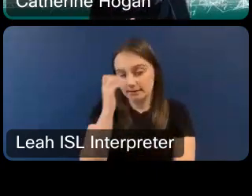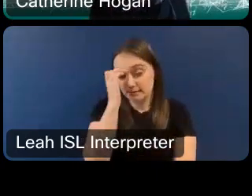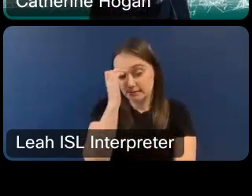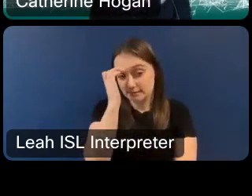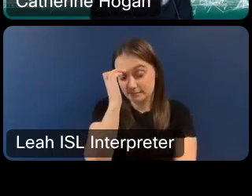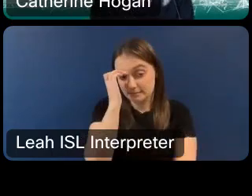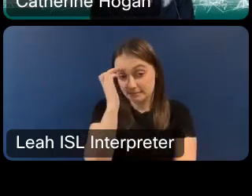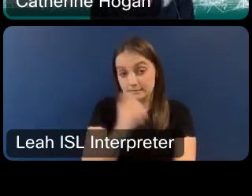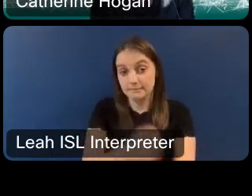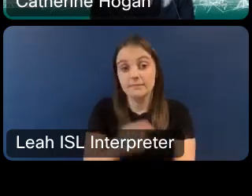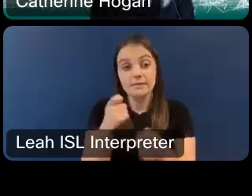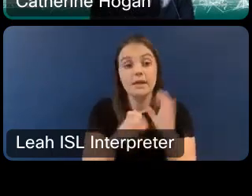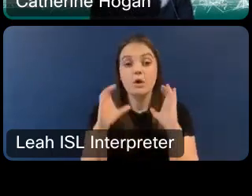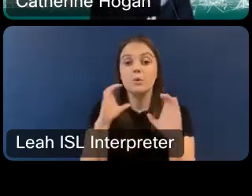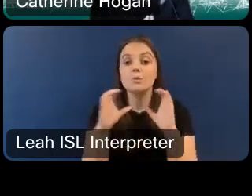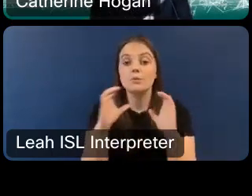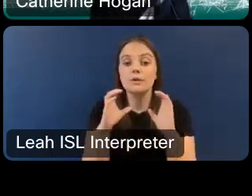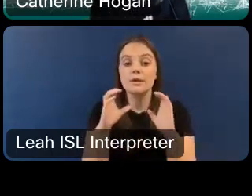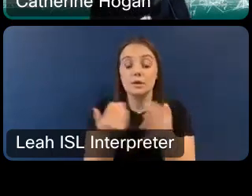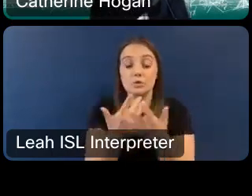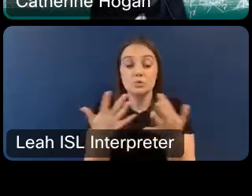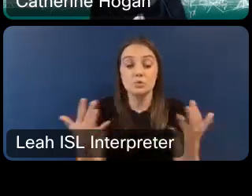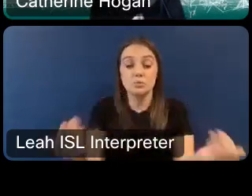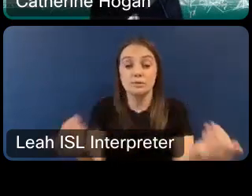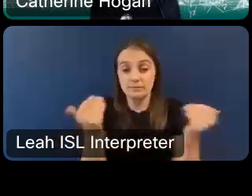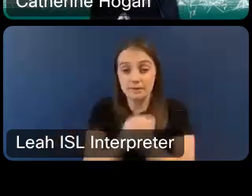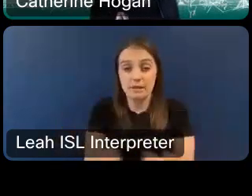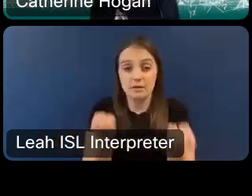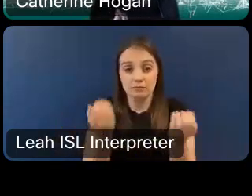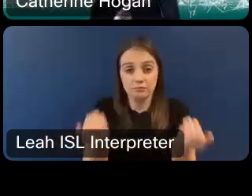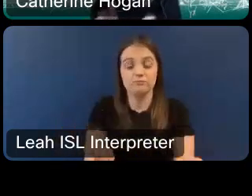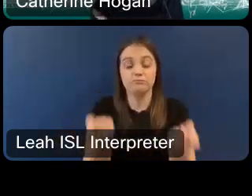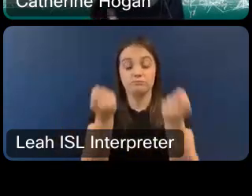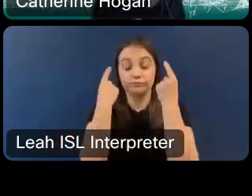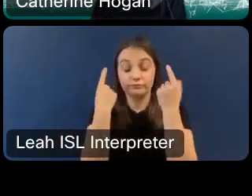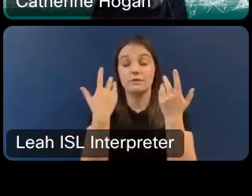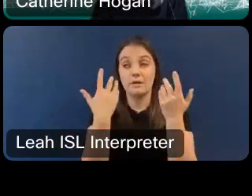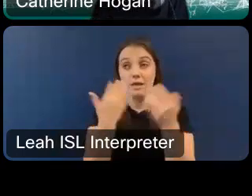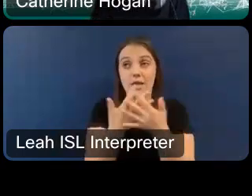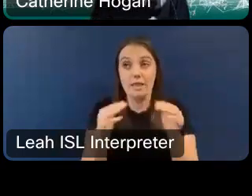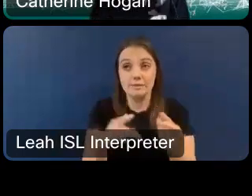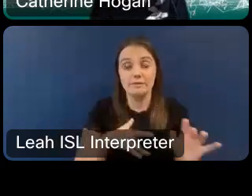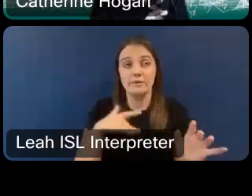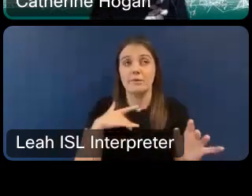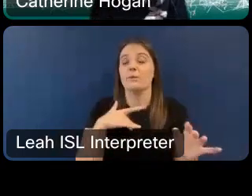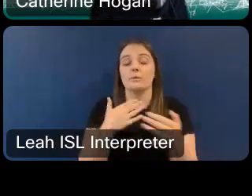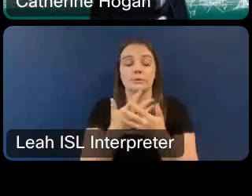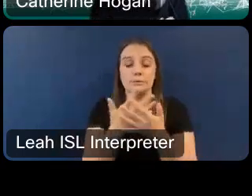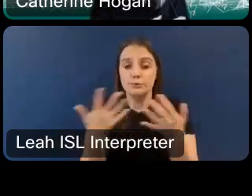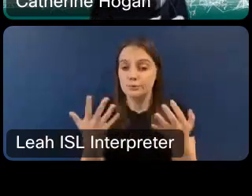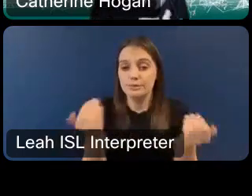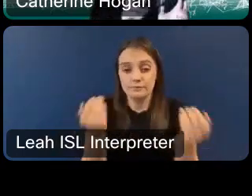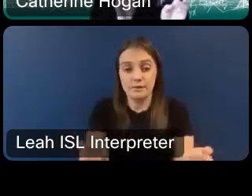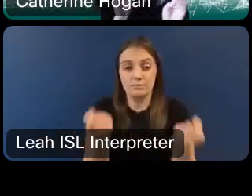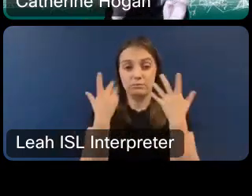then we have the issue of communication saturation. So information overload is being experienced by many. A lot of people are feeling overwhelmed